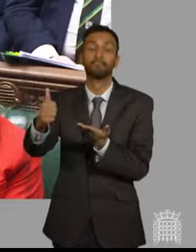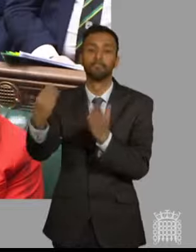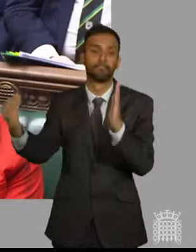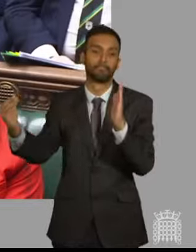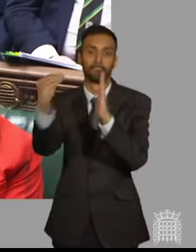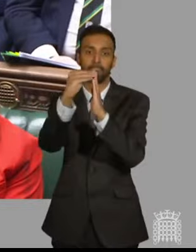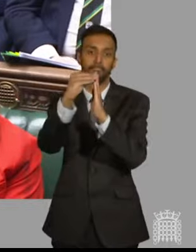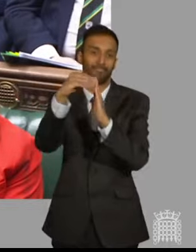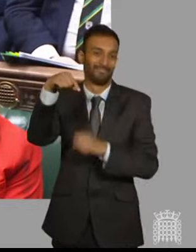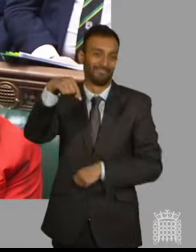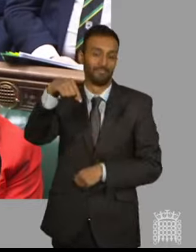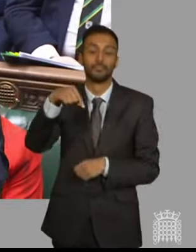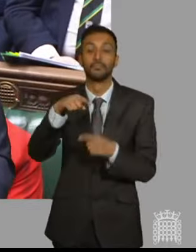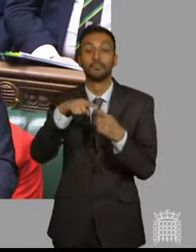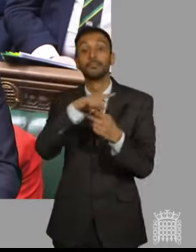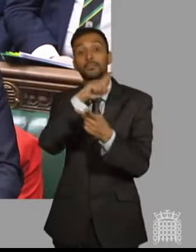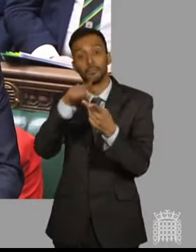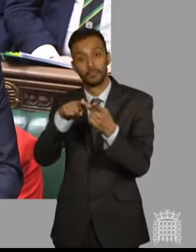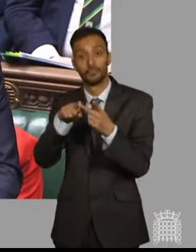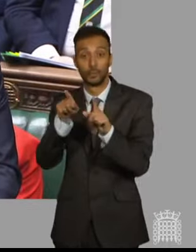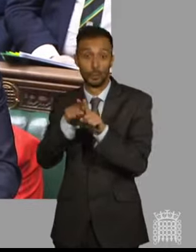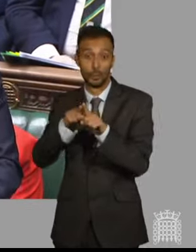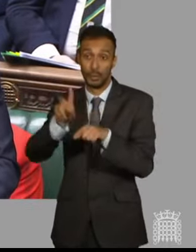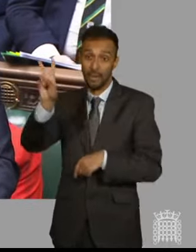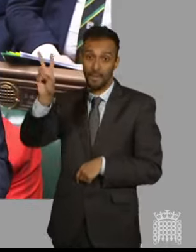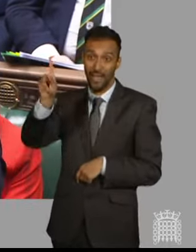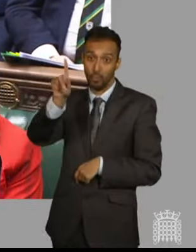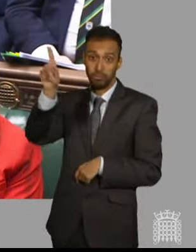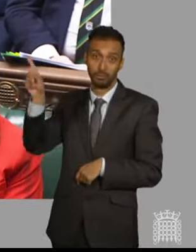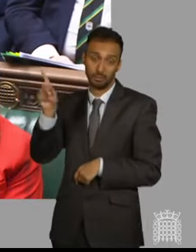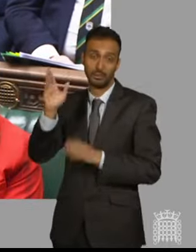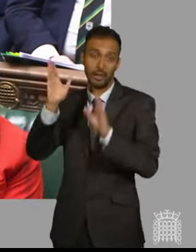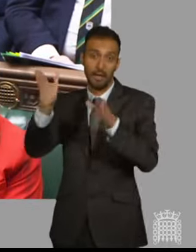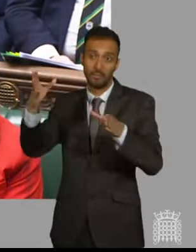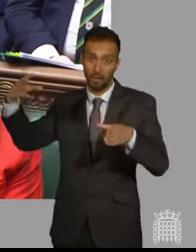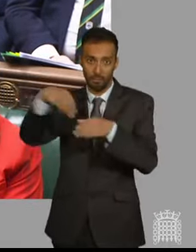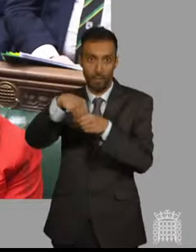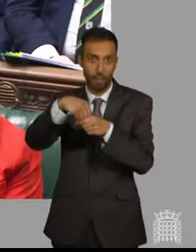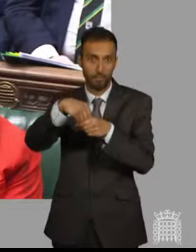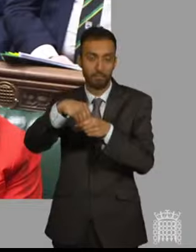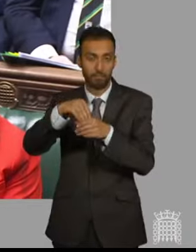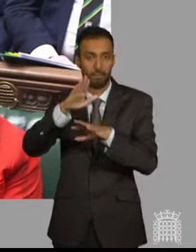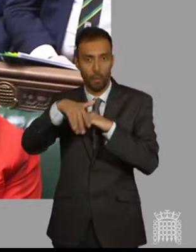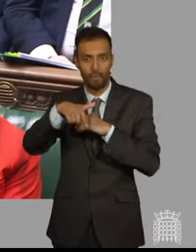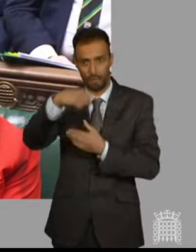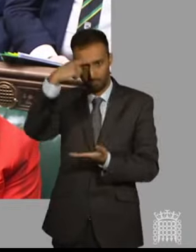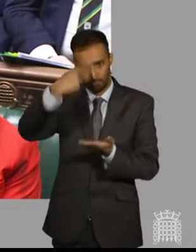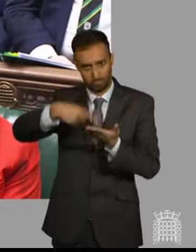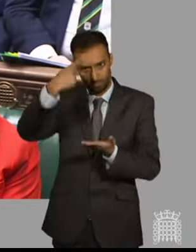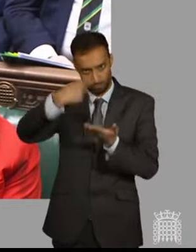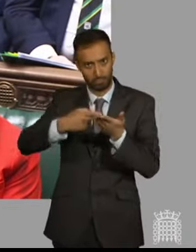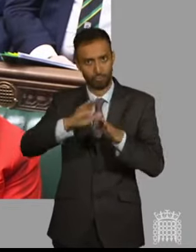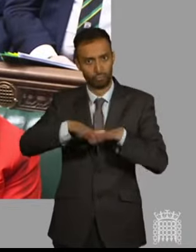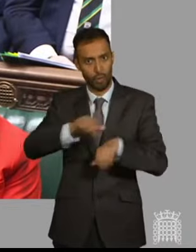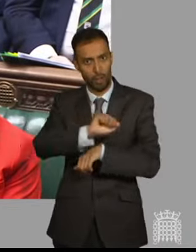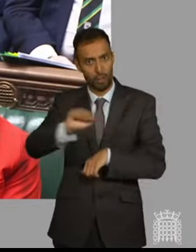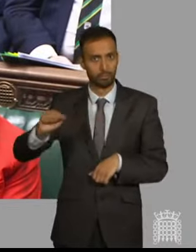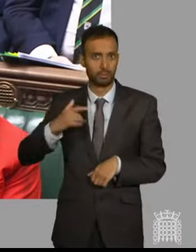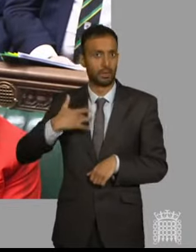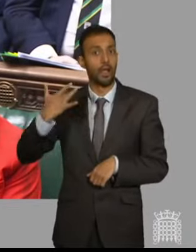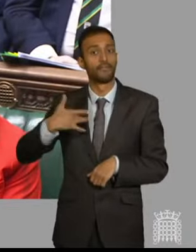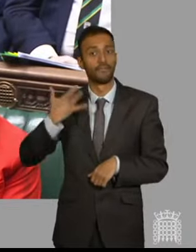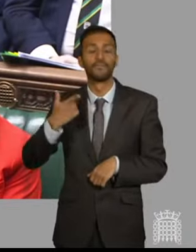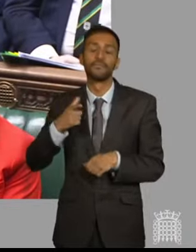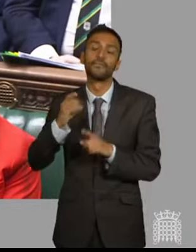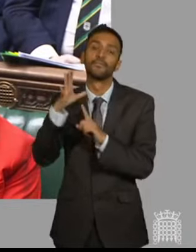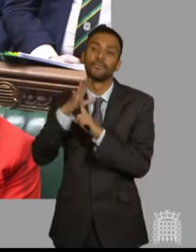be involved in decisions about their children's lives, and their involvement is a key part of this guidance. She's right to